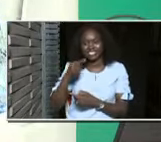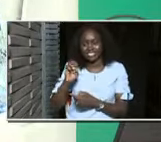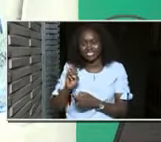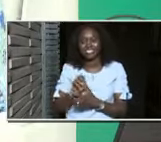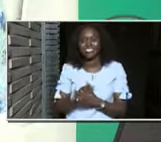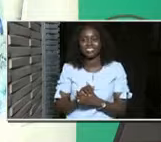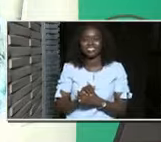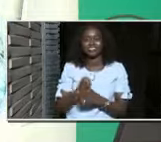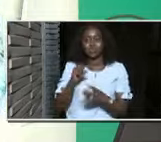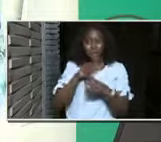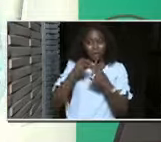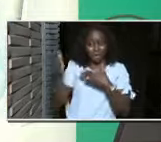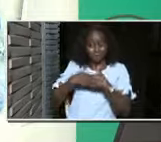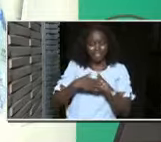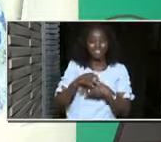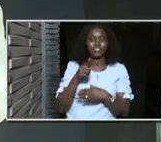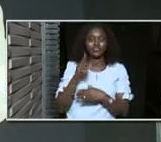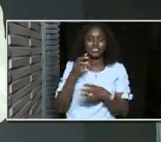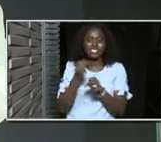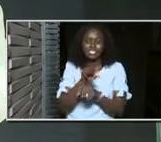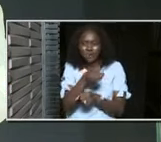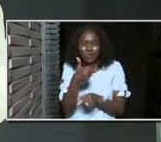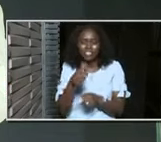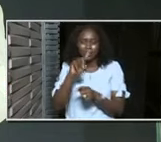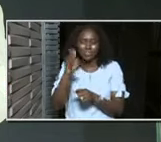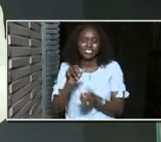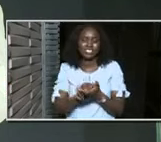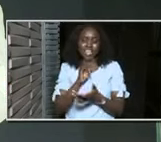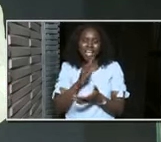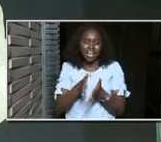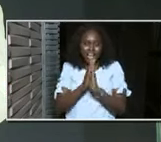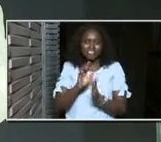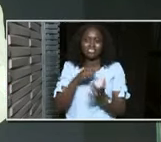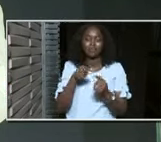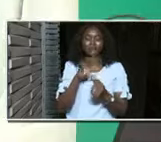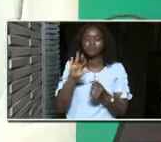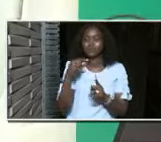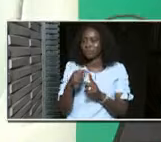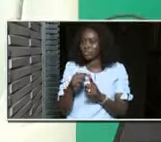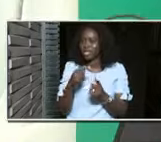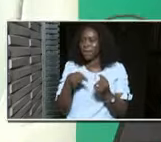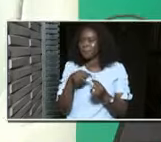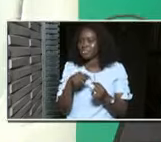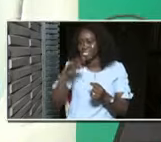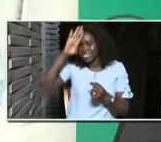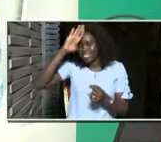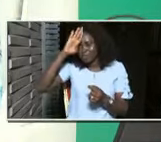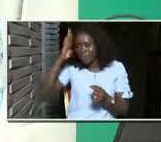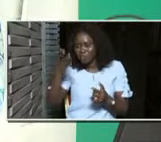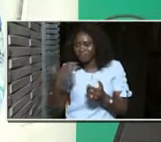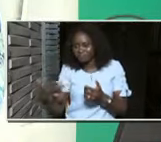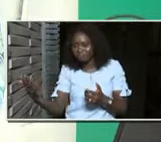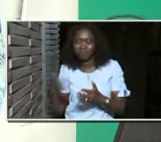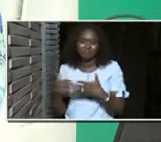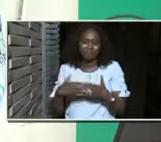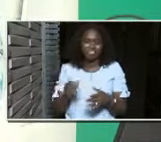take a short break, then when we come back, you will take the other questions that were asked about your comments about the Igbos, etc., etc.